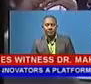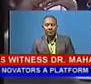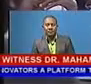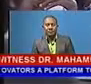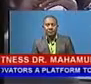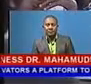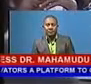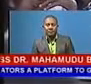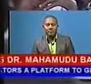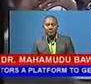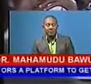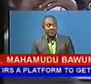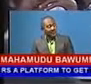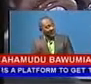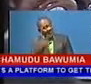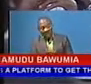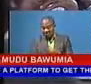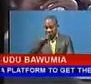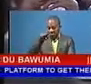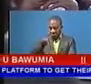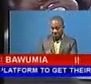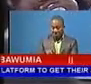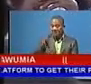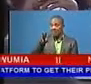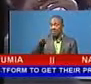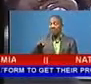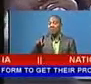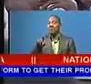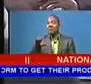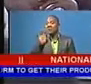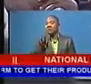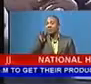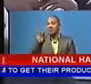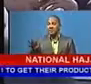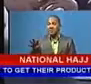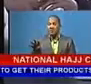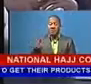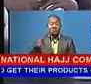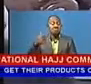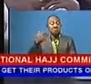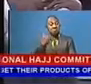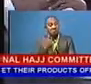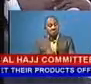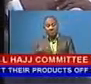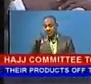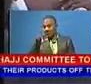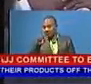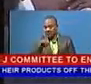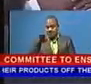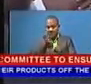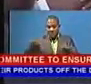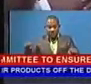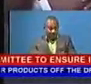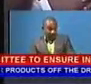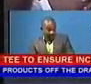he tended through you exhibit NDC 44, which is a list of 20 polling